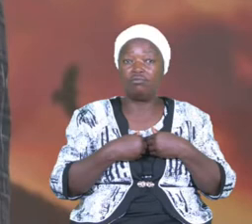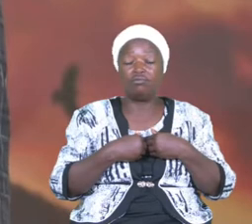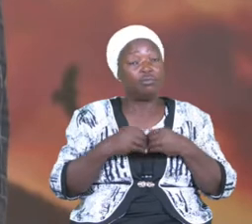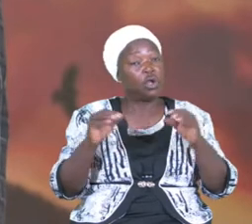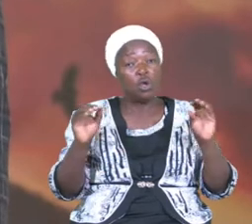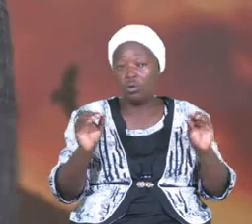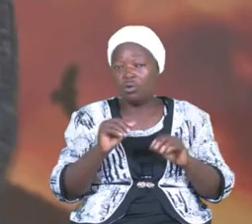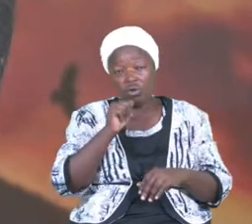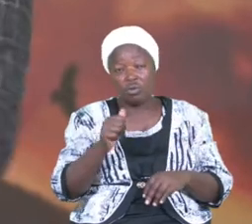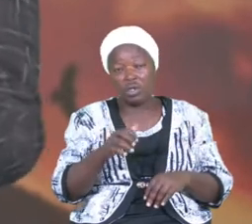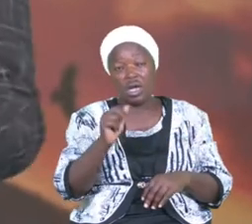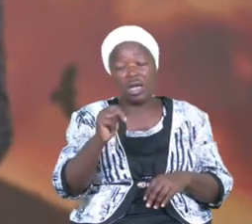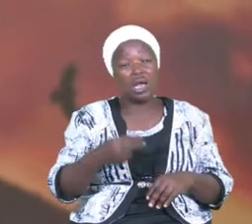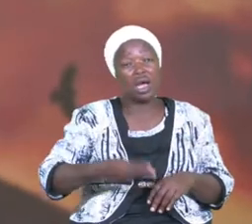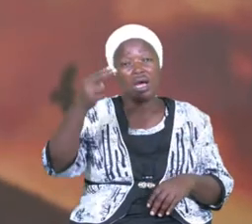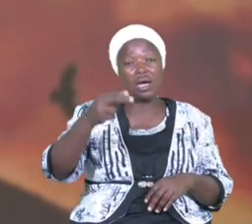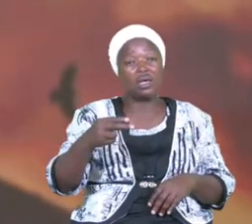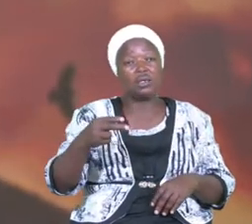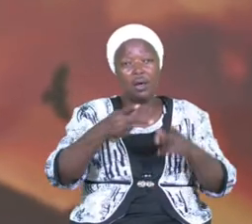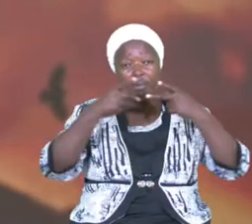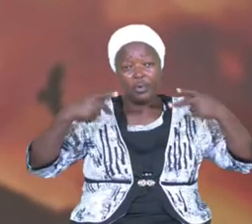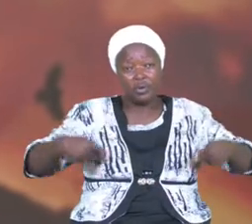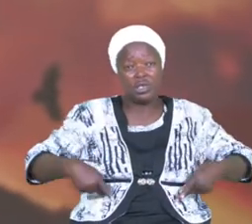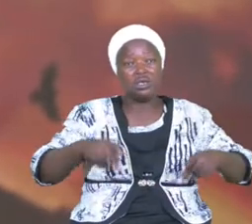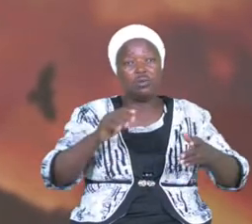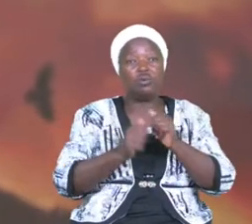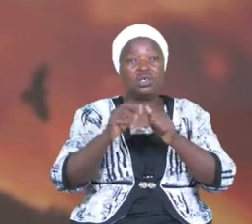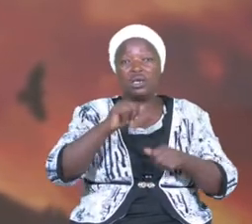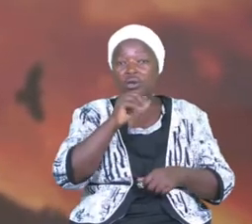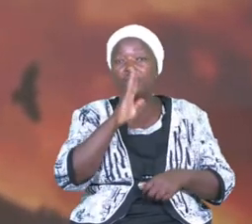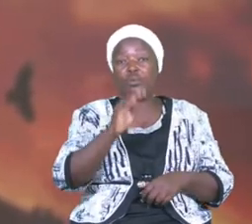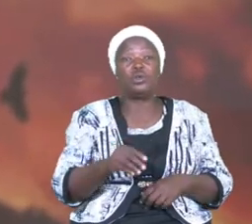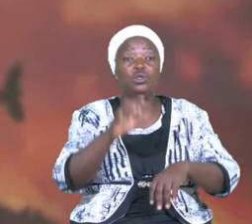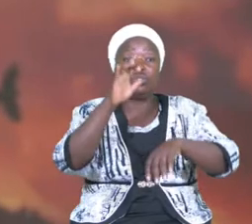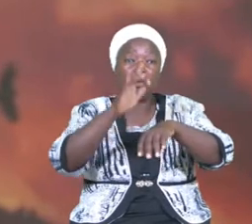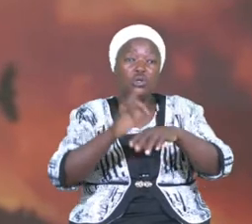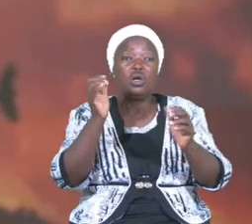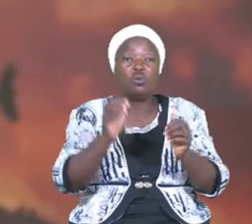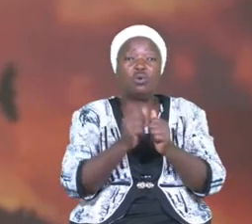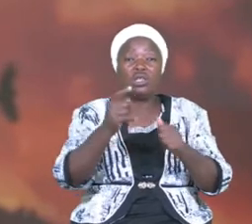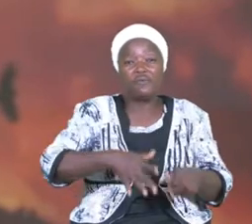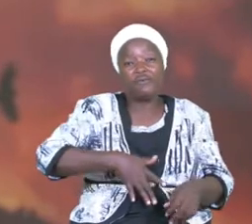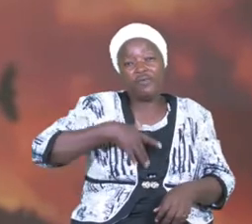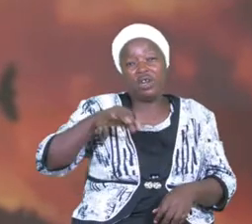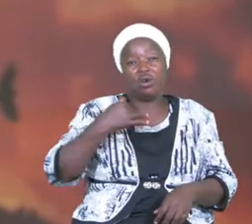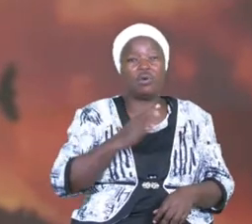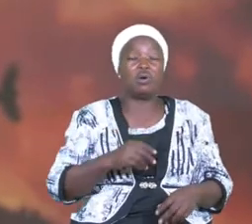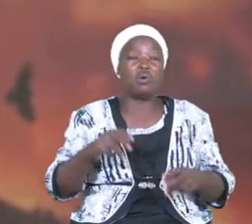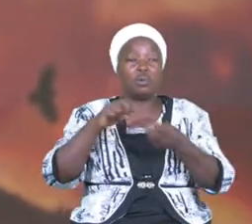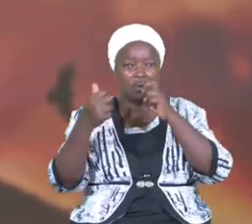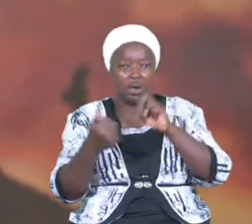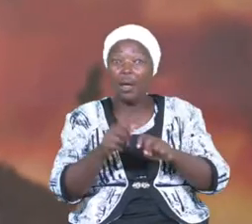priest which cannot be touched with the feeling of infirmities, but he